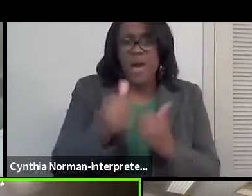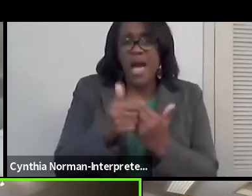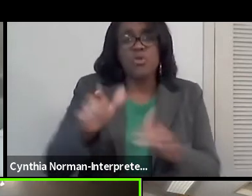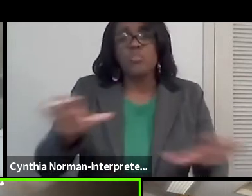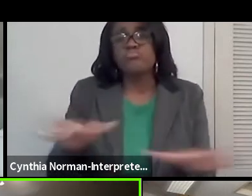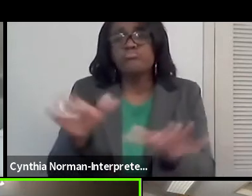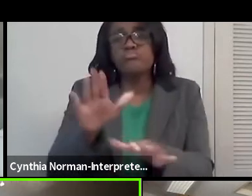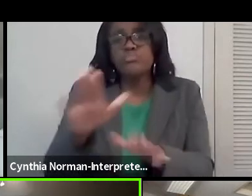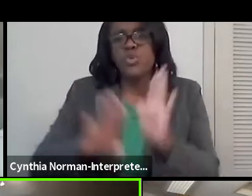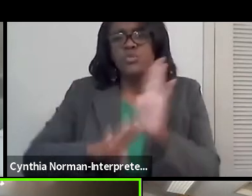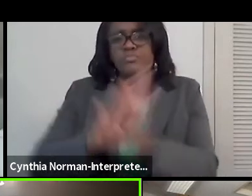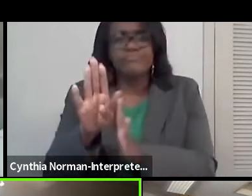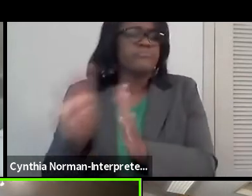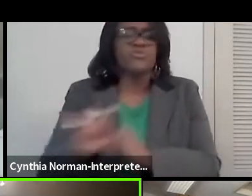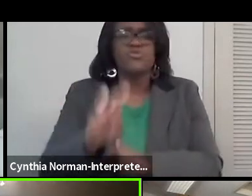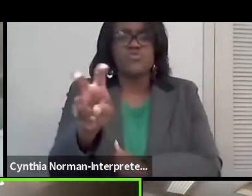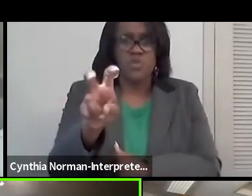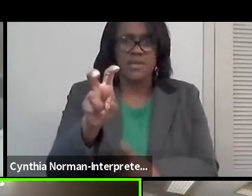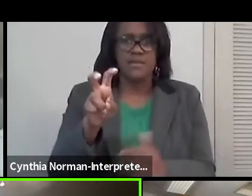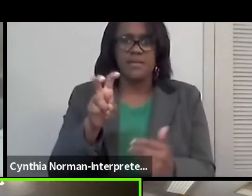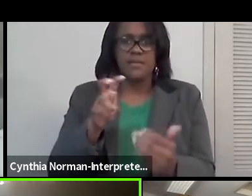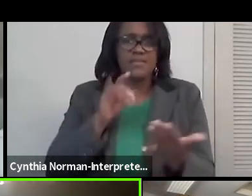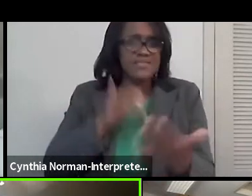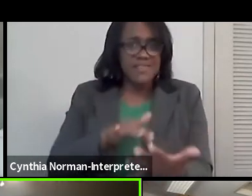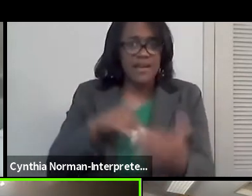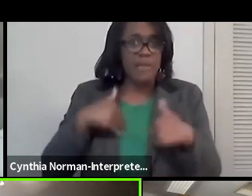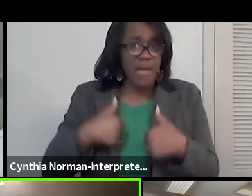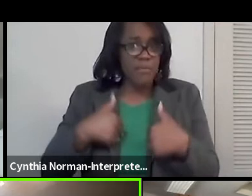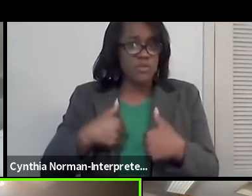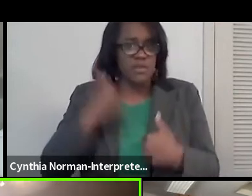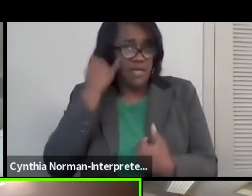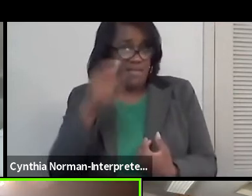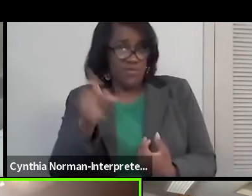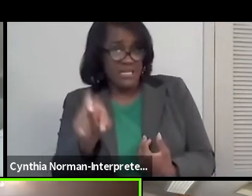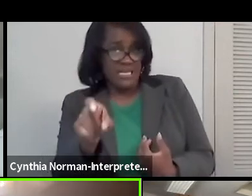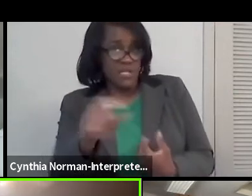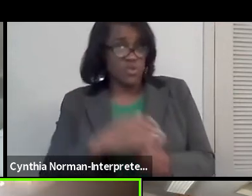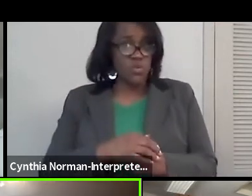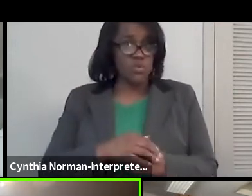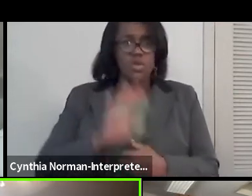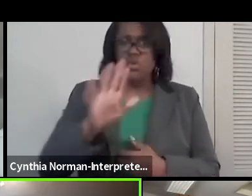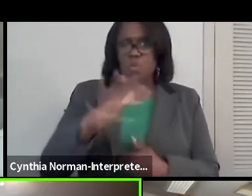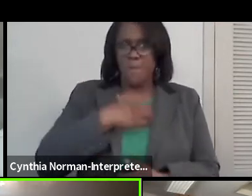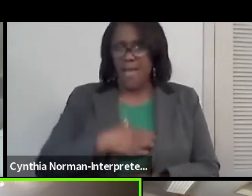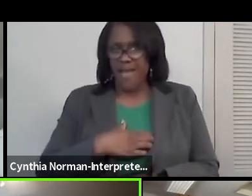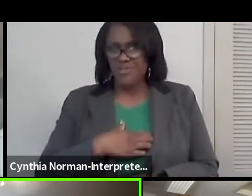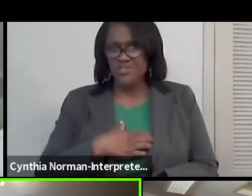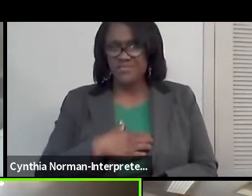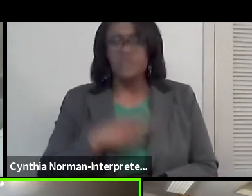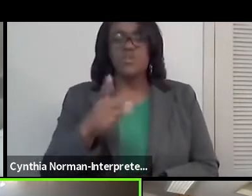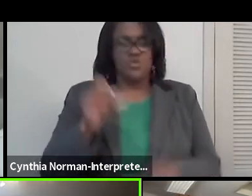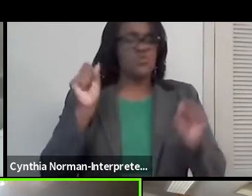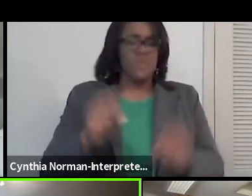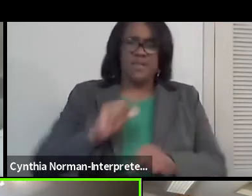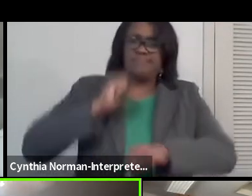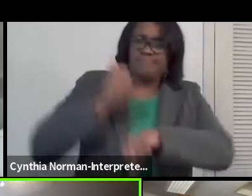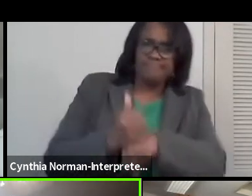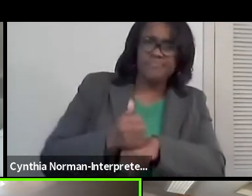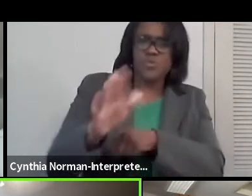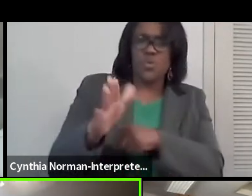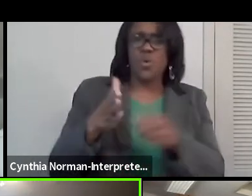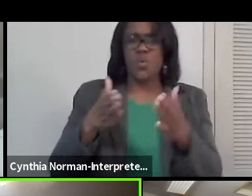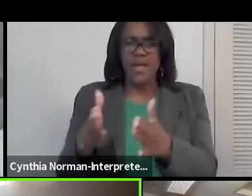in studying mammals. If you need to, if this is your this is your passion, then you can carve your own way and you need to